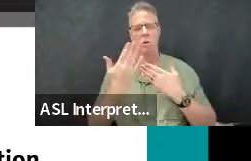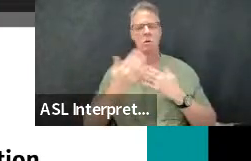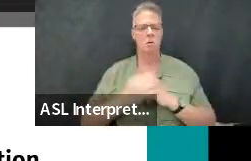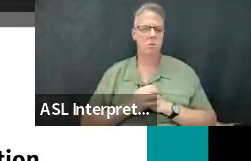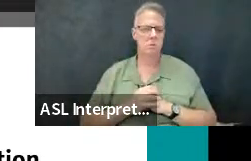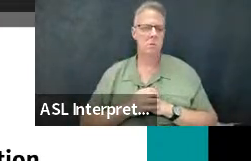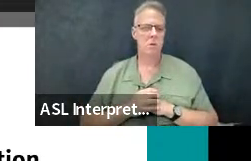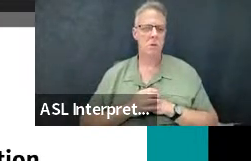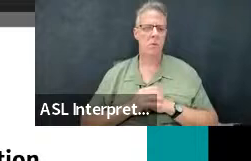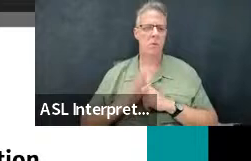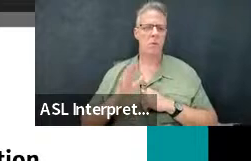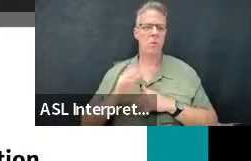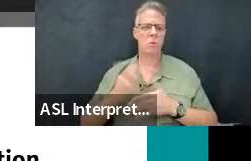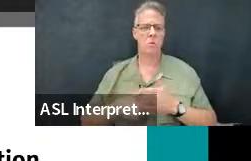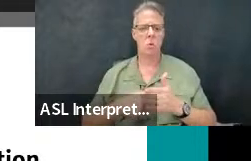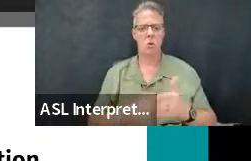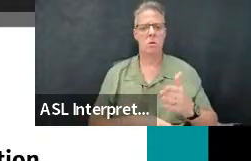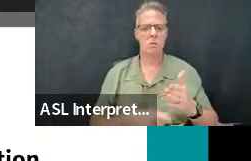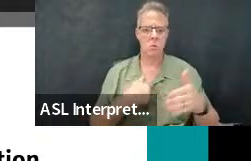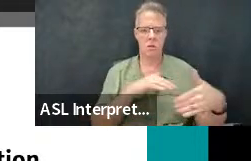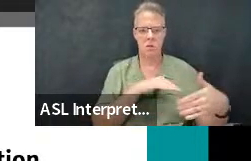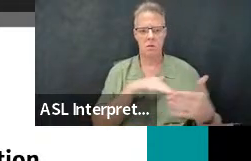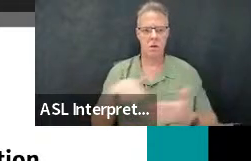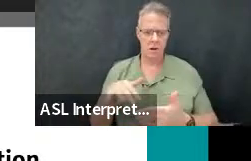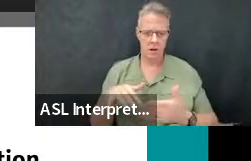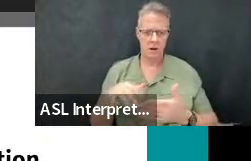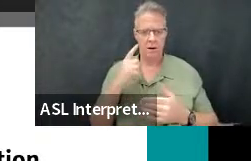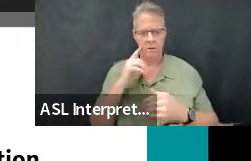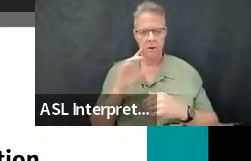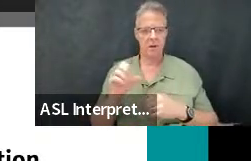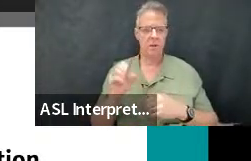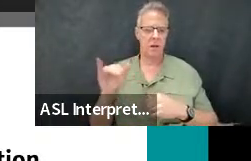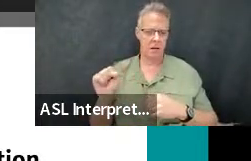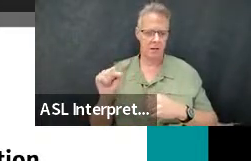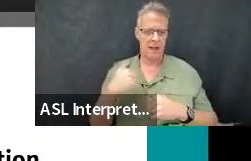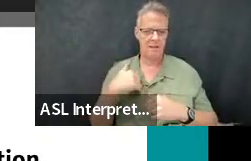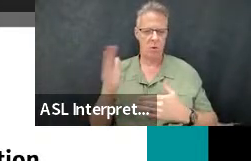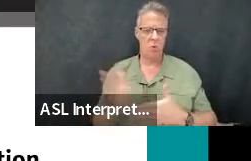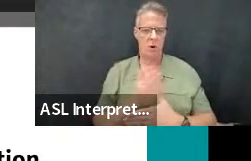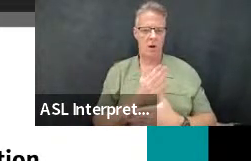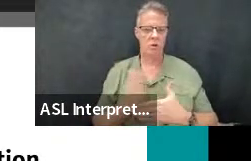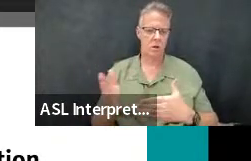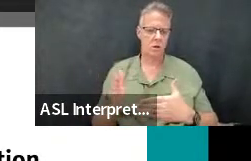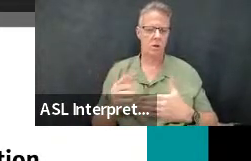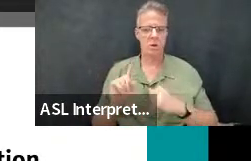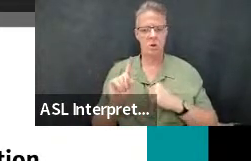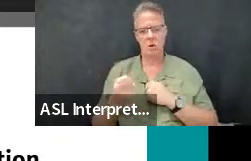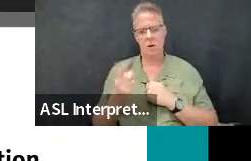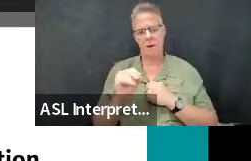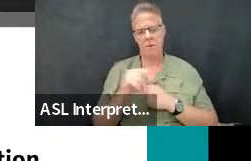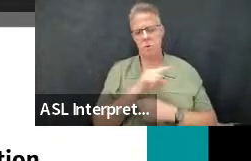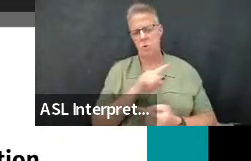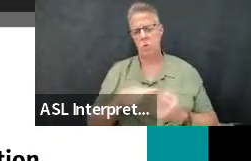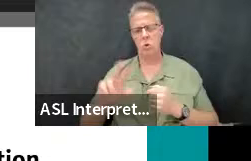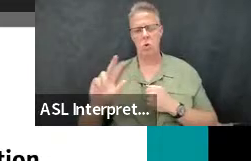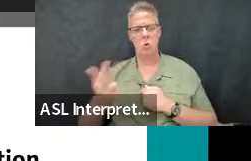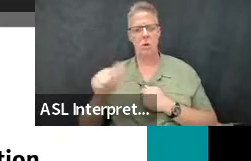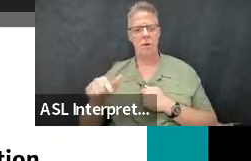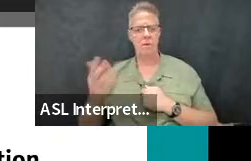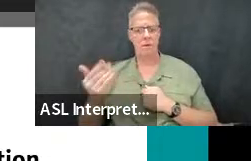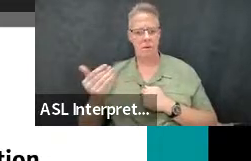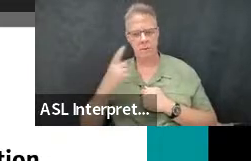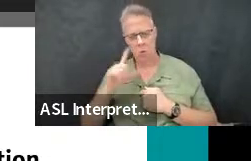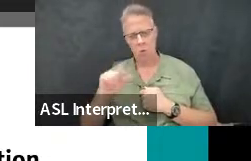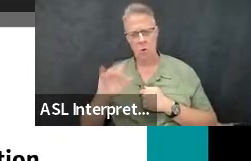The toll rates that we studied in the draft SEIS have a range from $1.50 to $3.15